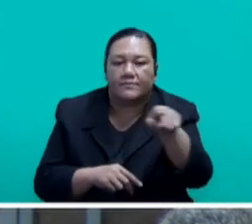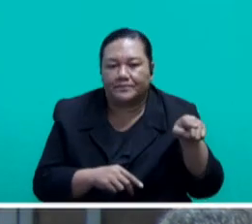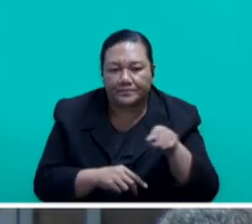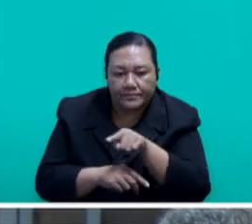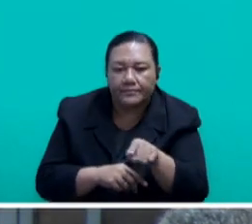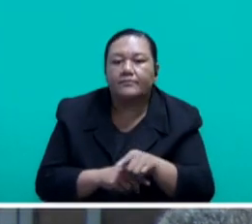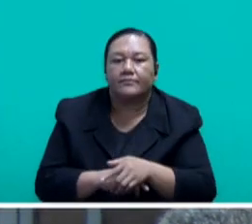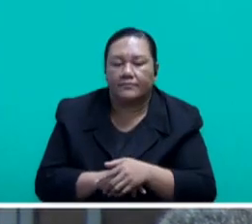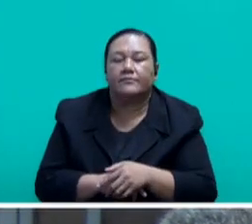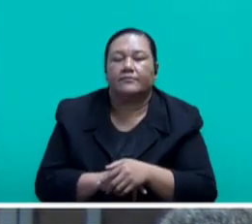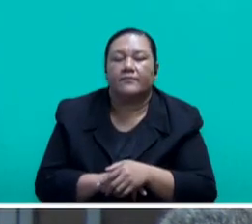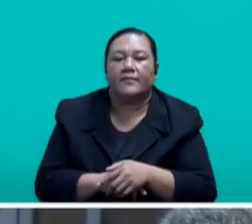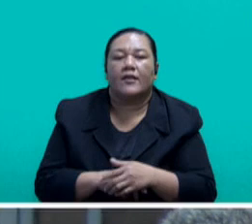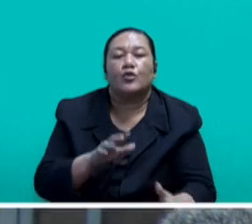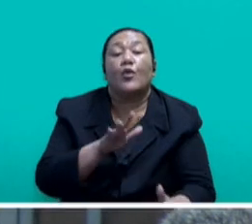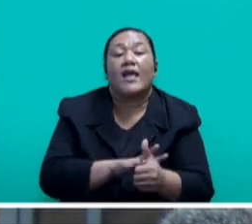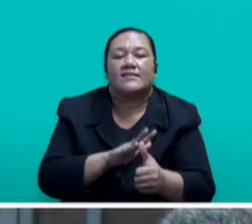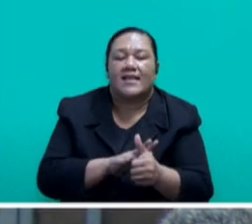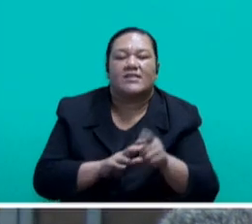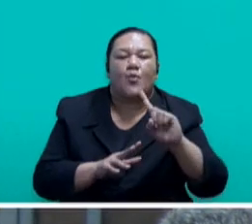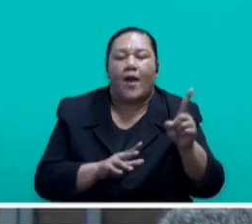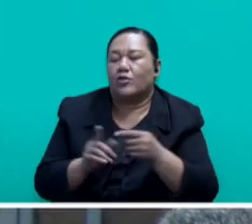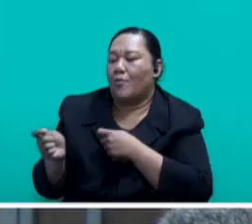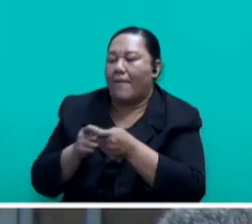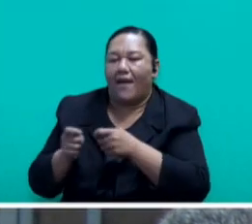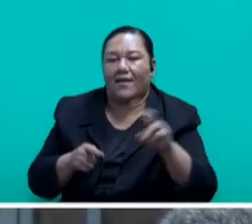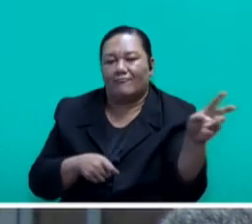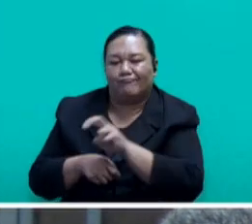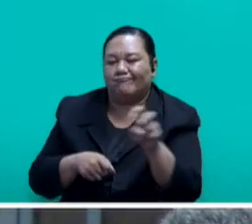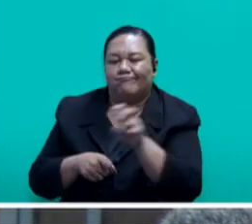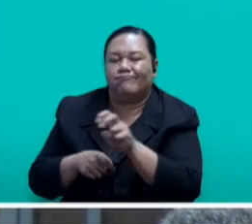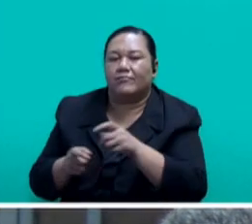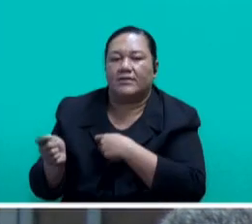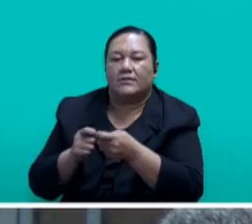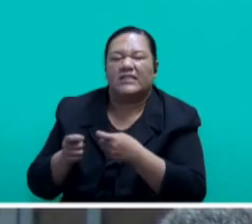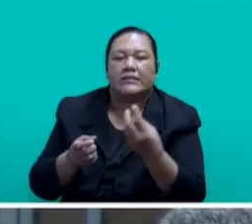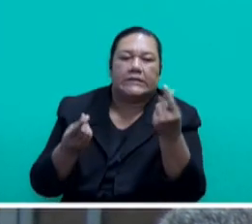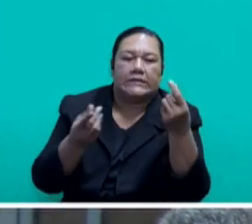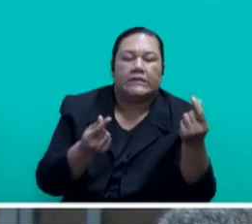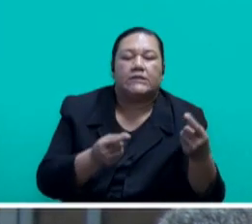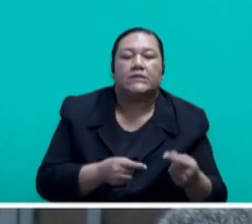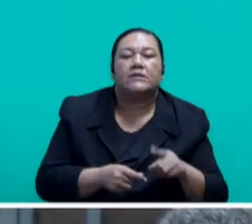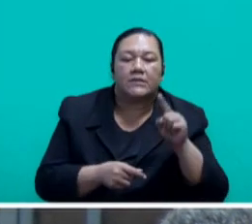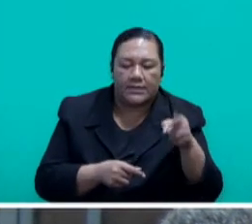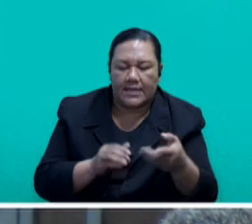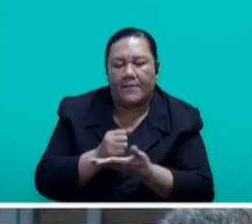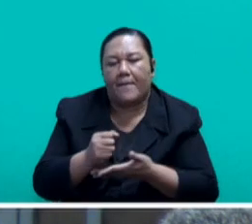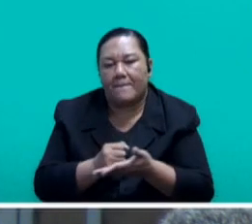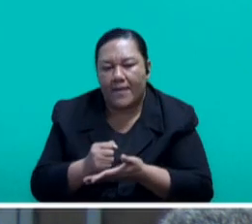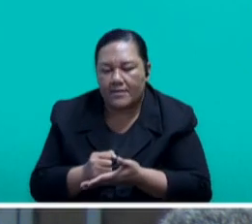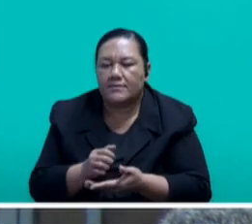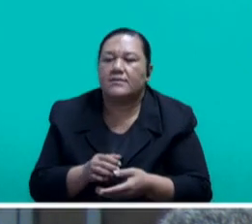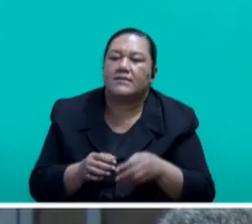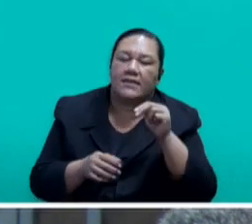access to markets and improve accessibility to markets and basic services of government for our rural